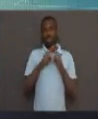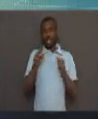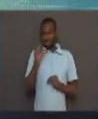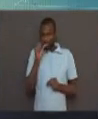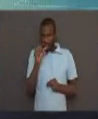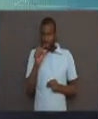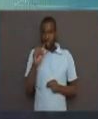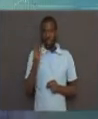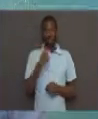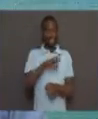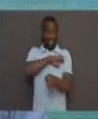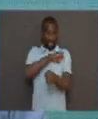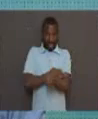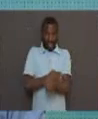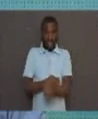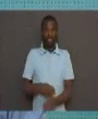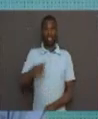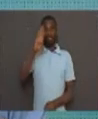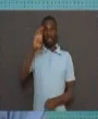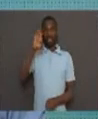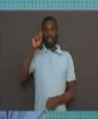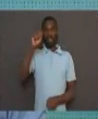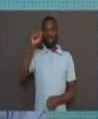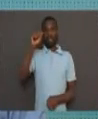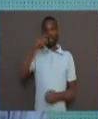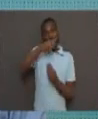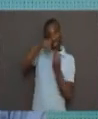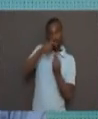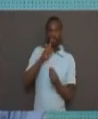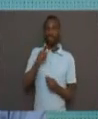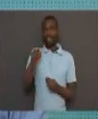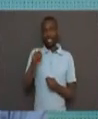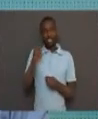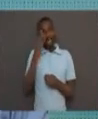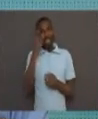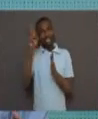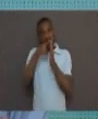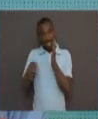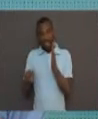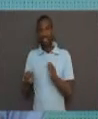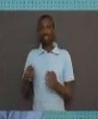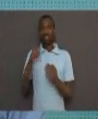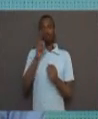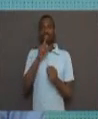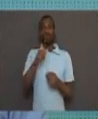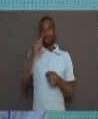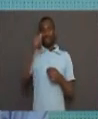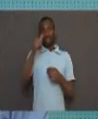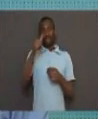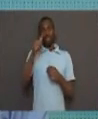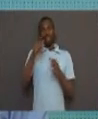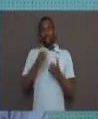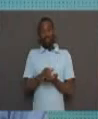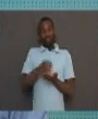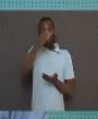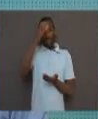beta particles. This type of radiation is unable to penetrate the glass